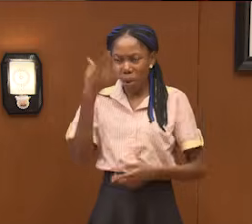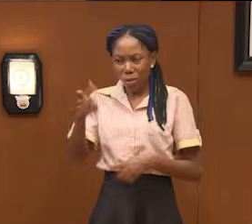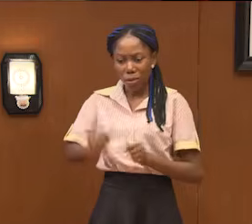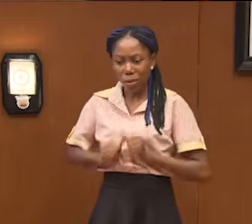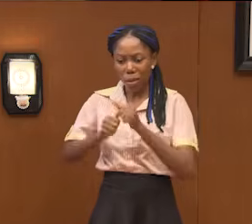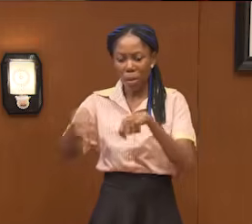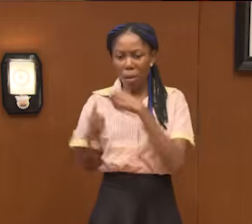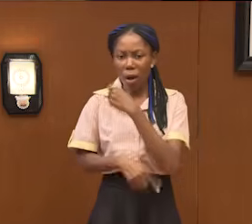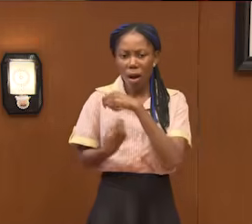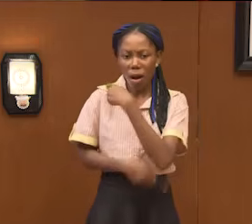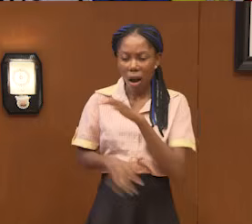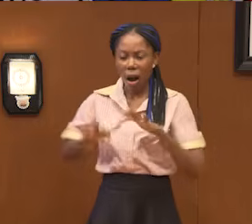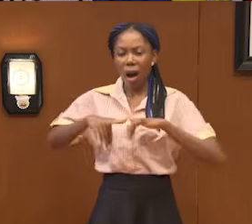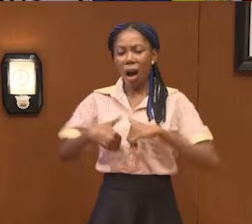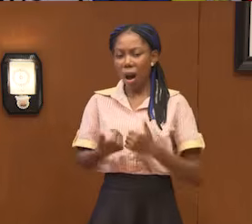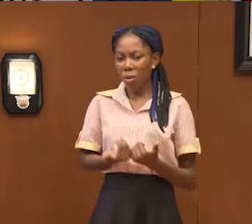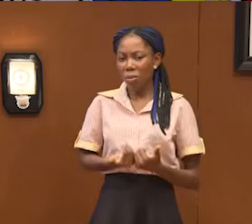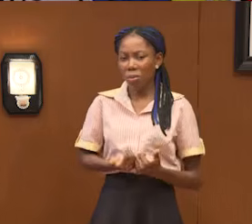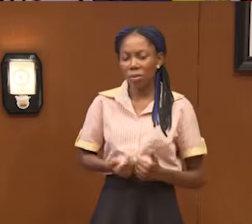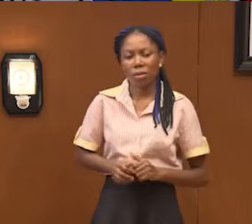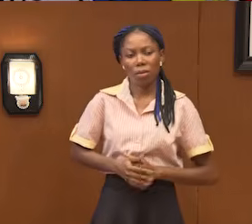doing it. One day,